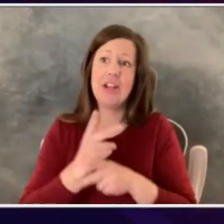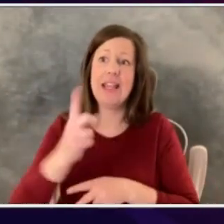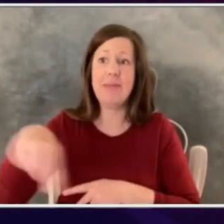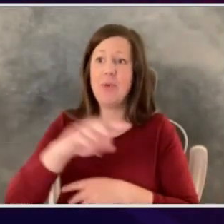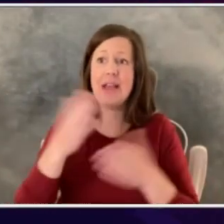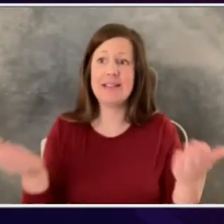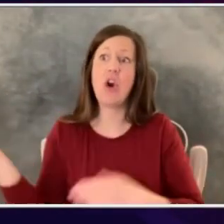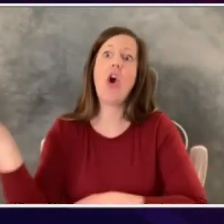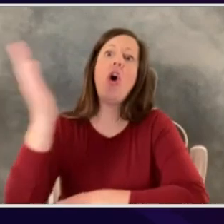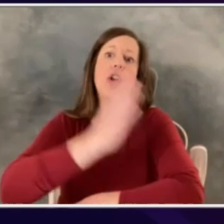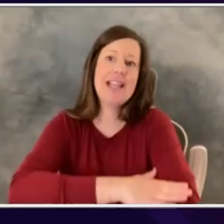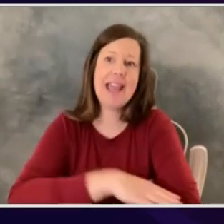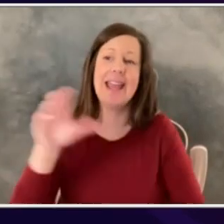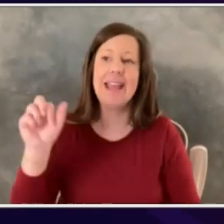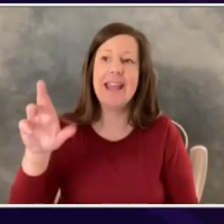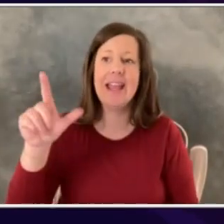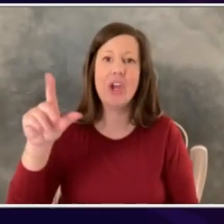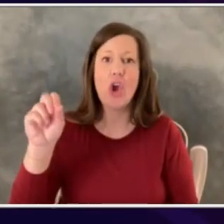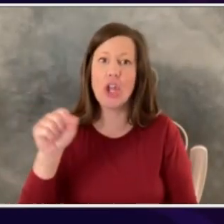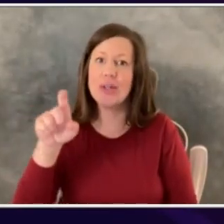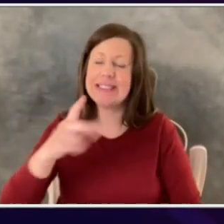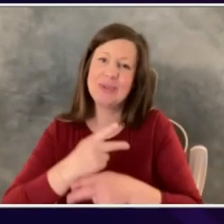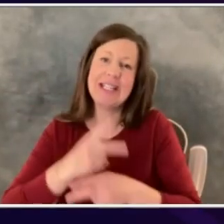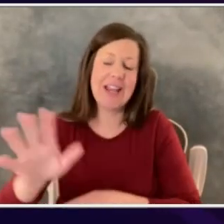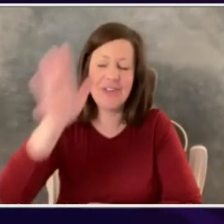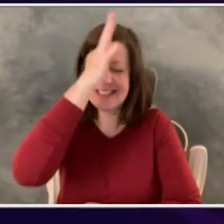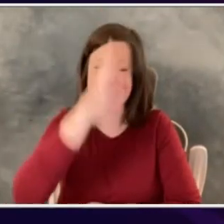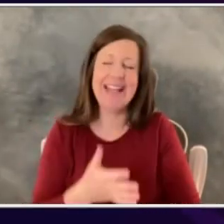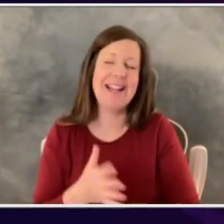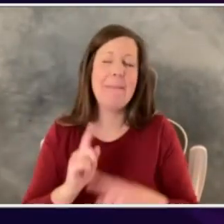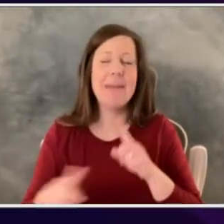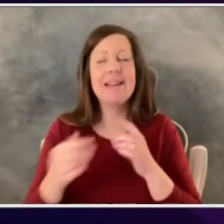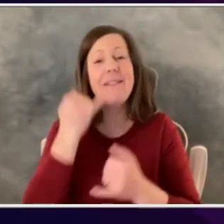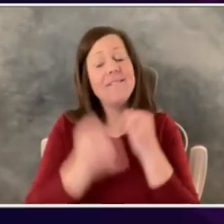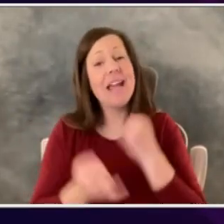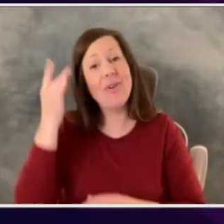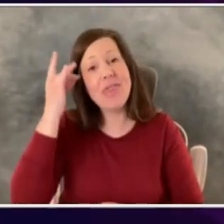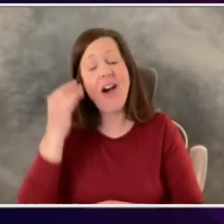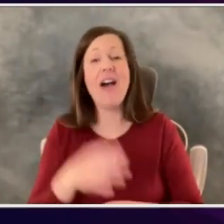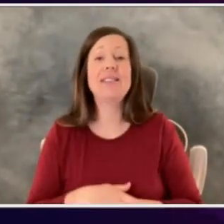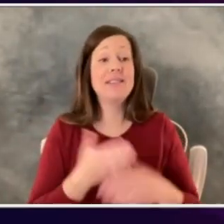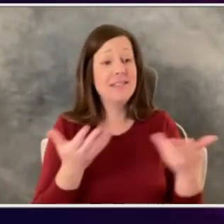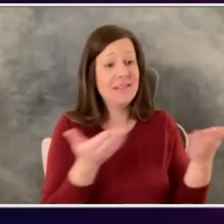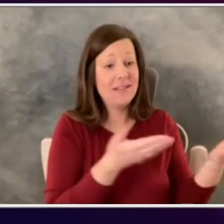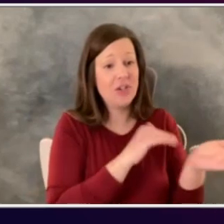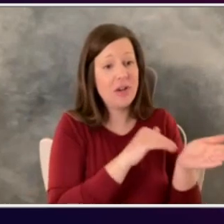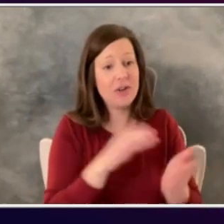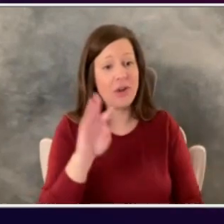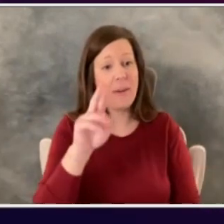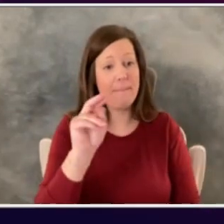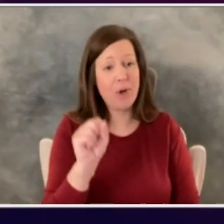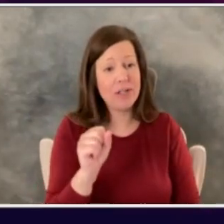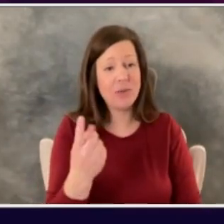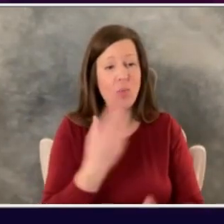work to do, and Carlos needs to take care of his dad. So for some final thoughts, I want to start with Dr. Burns. What's the one thing you want